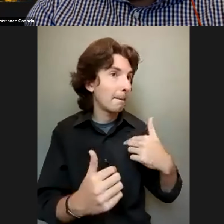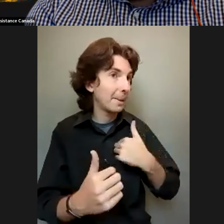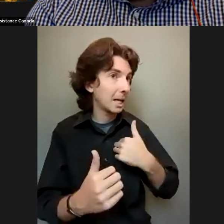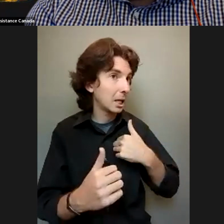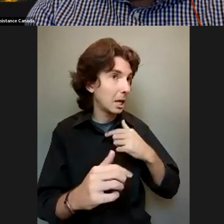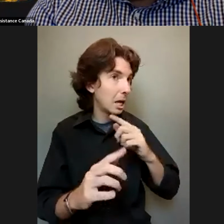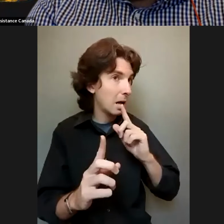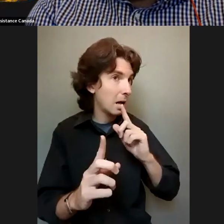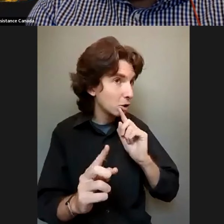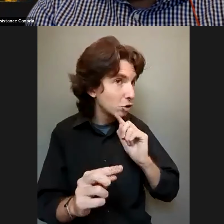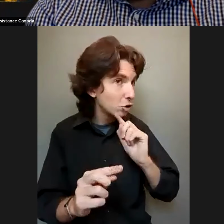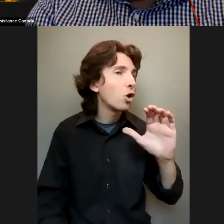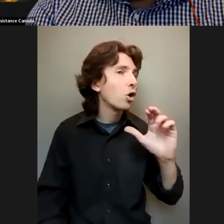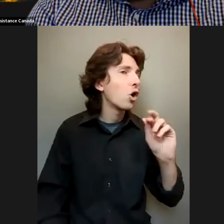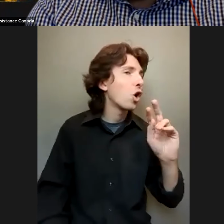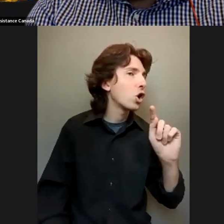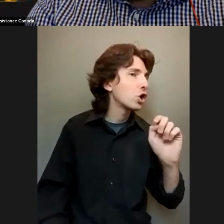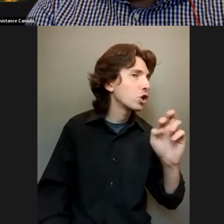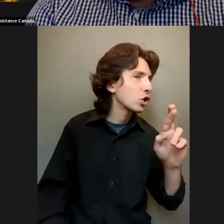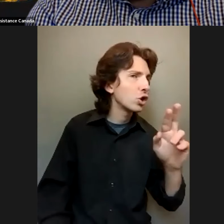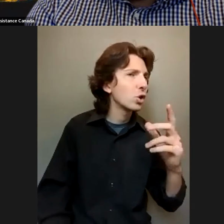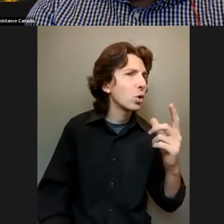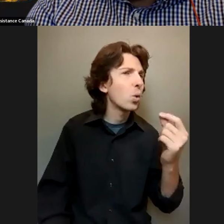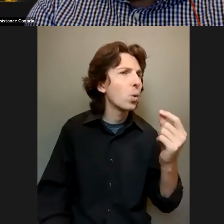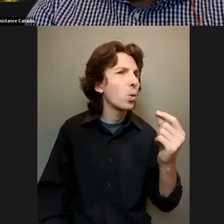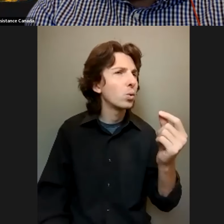and give them to Carolyn?